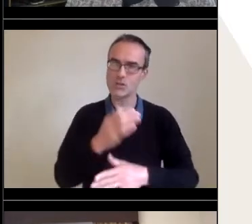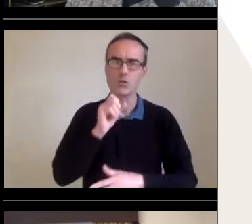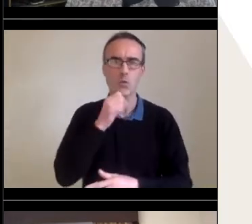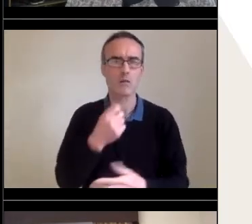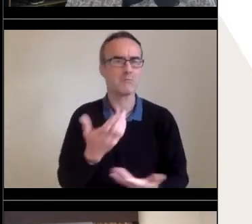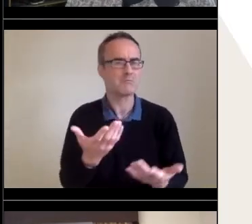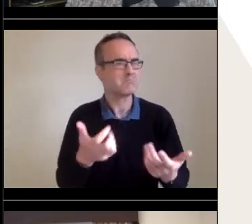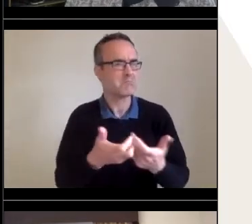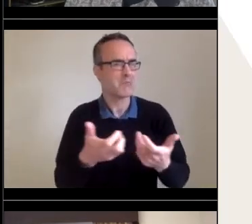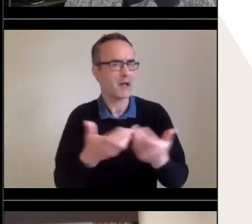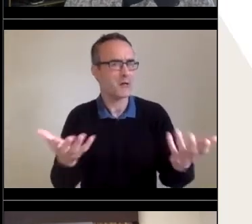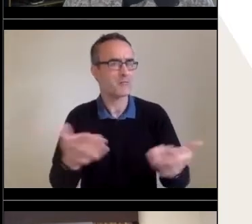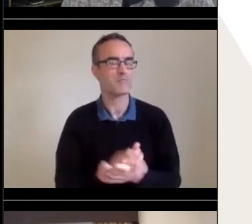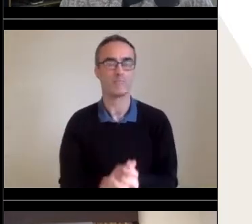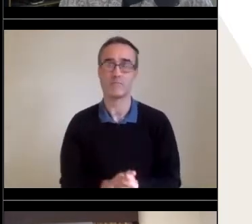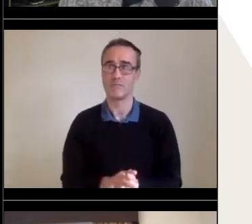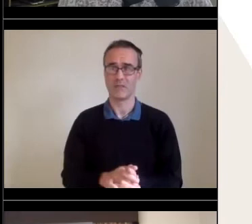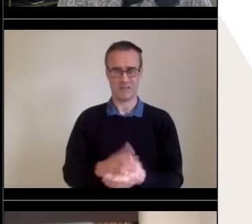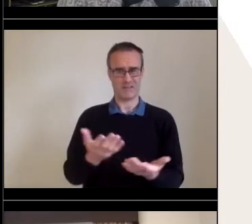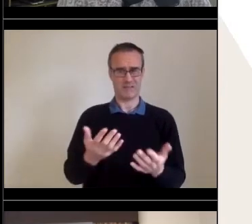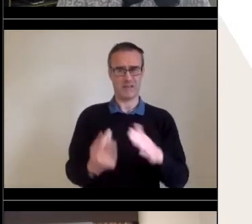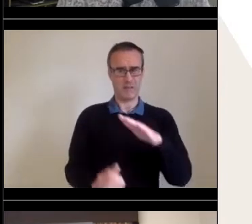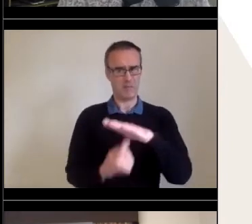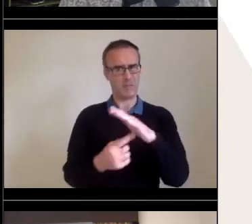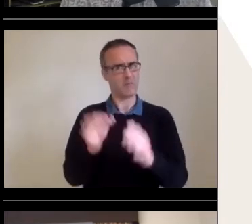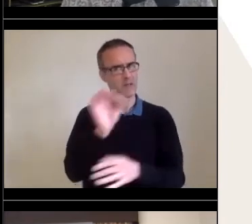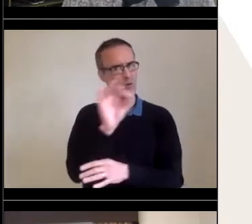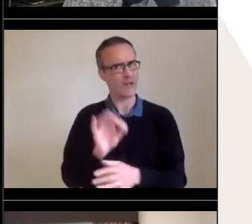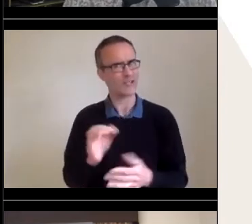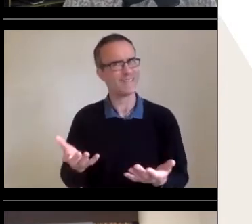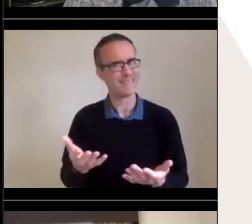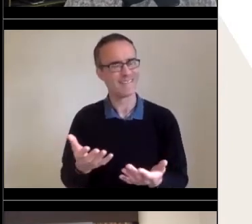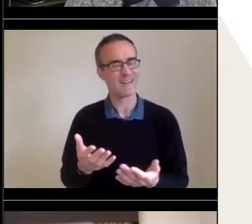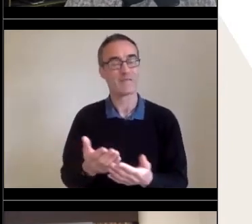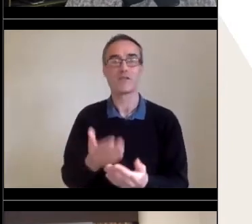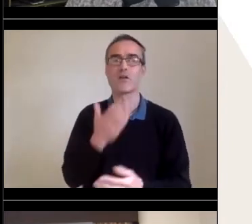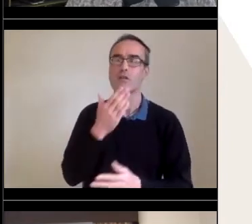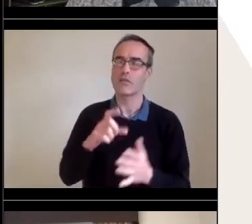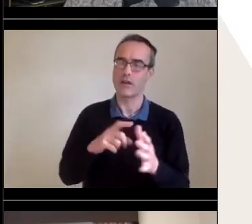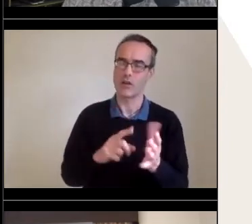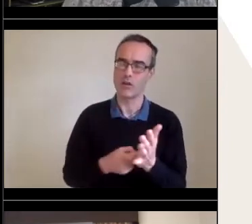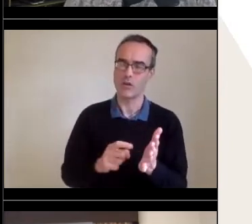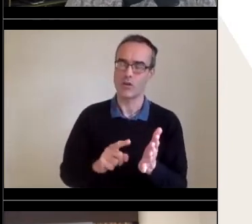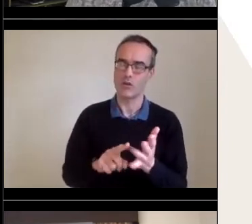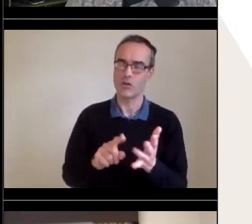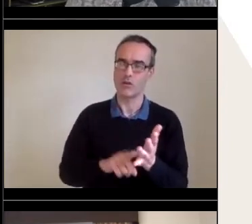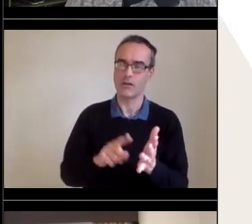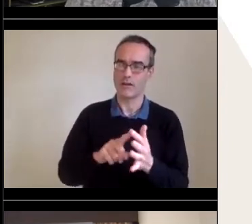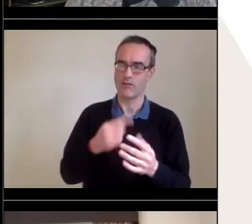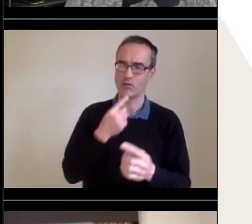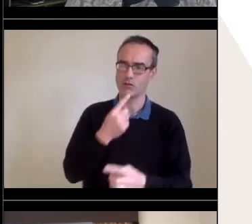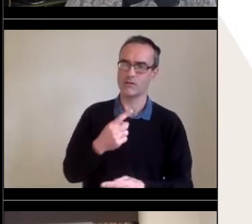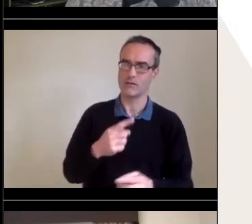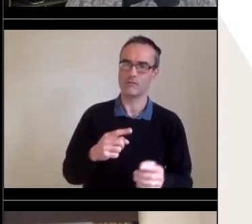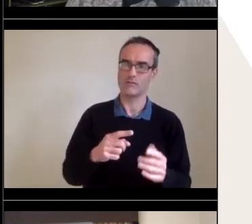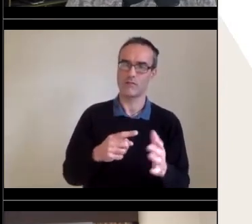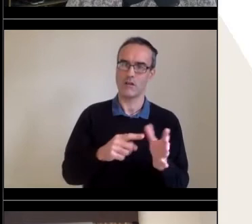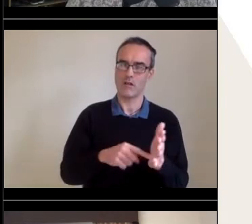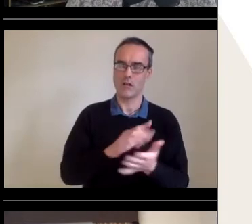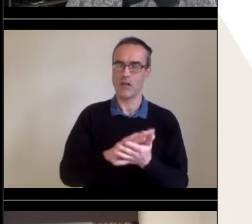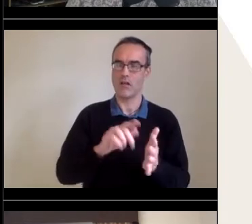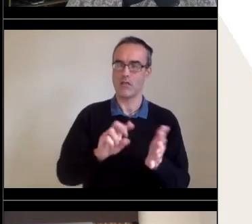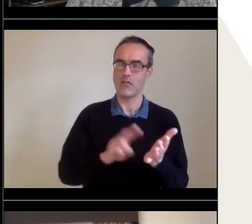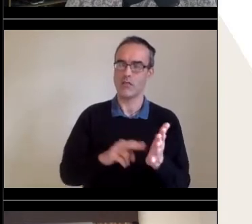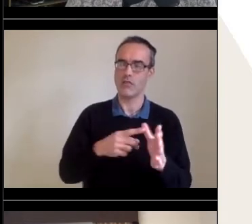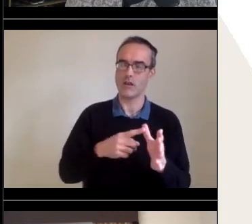Yeah, that's a big question, and thanks, Carol, for the mentioning Athena Swan. I think with the Dimensions program, we